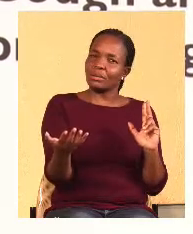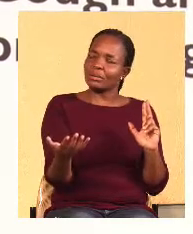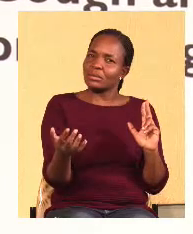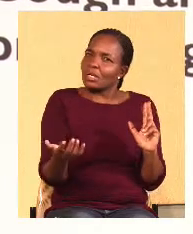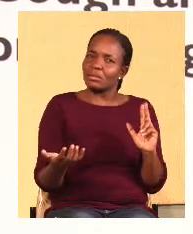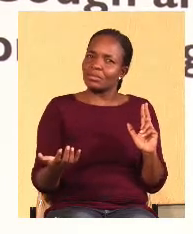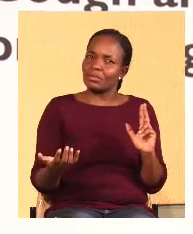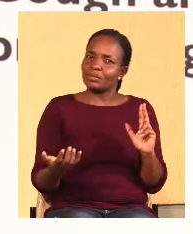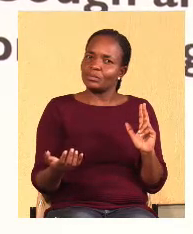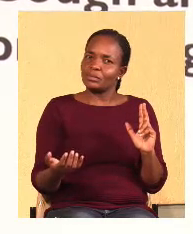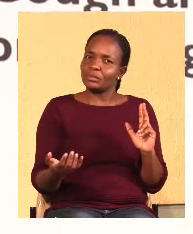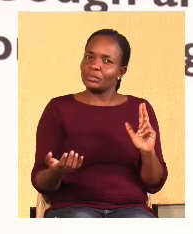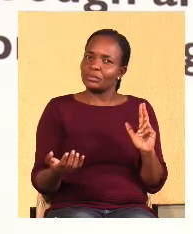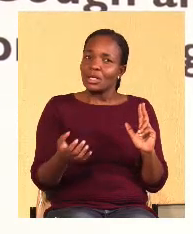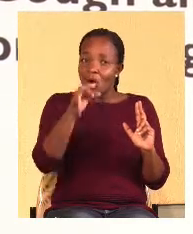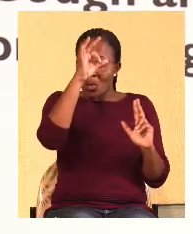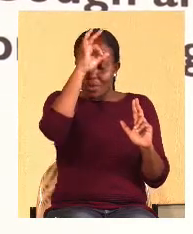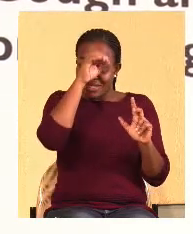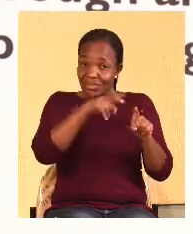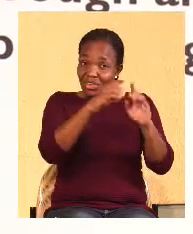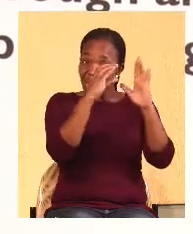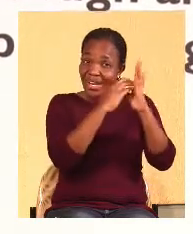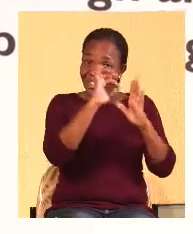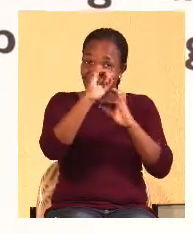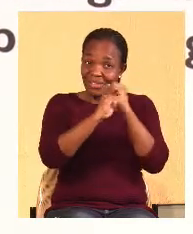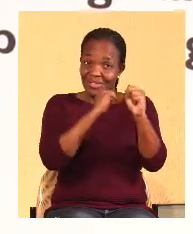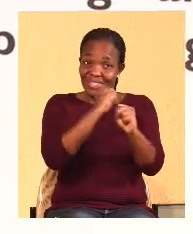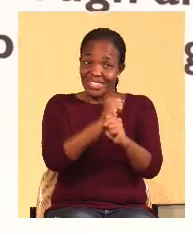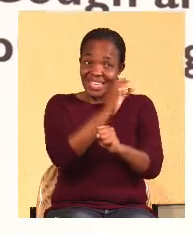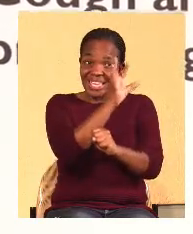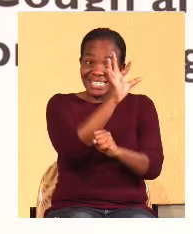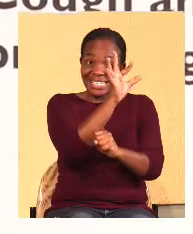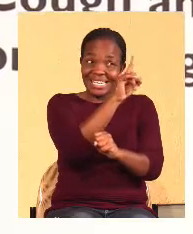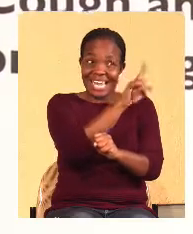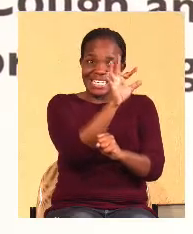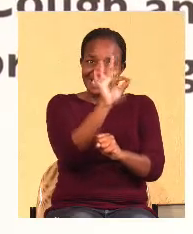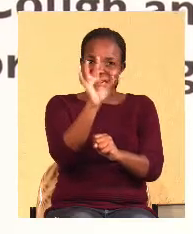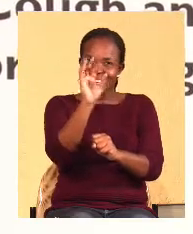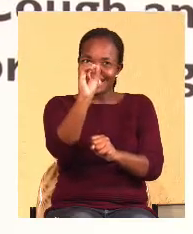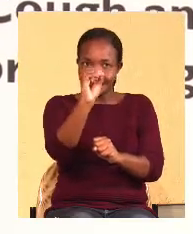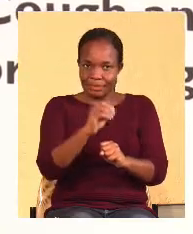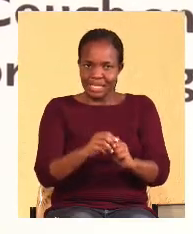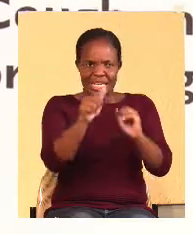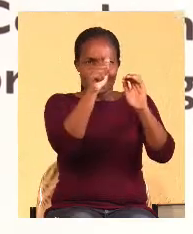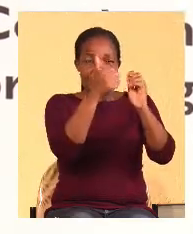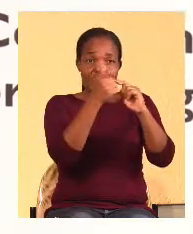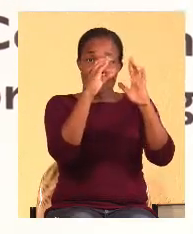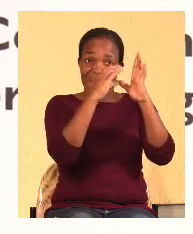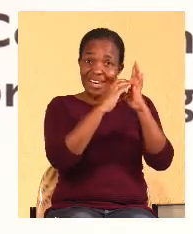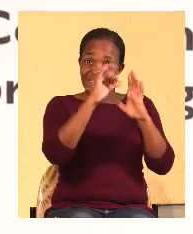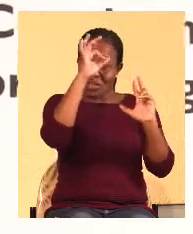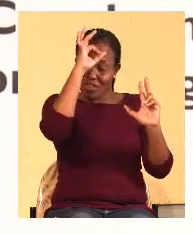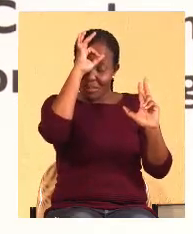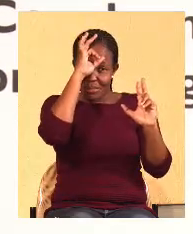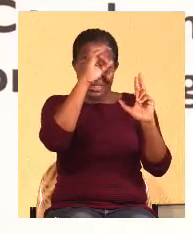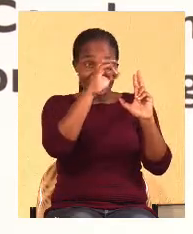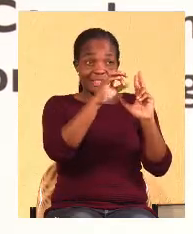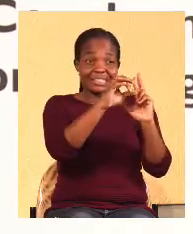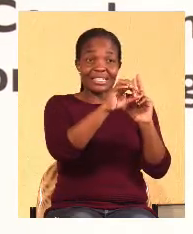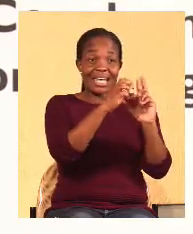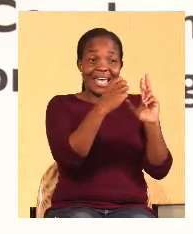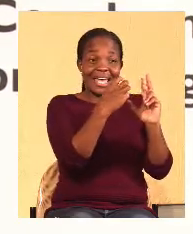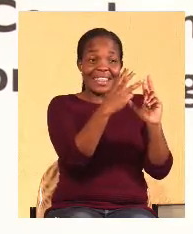operate under the Police Act of 1990, and in section 13 and 14 of that statute, there